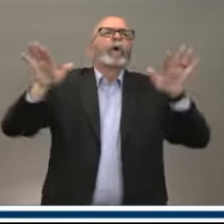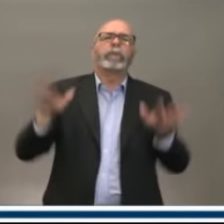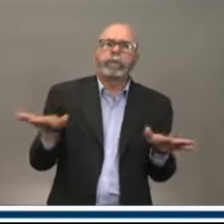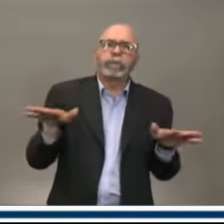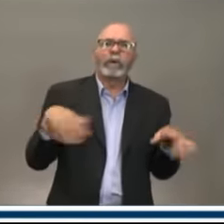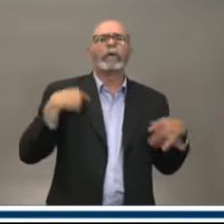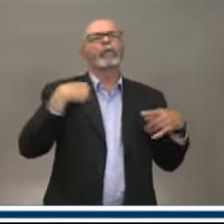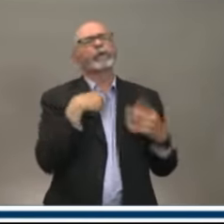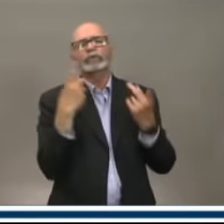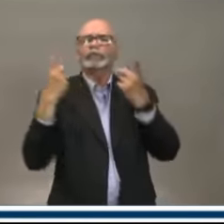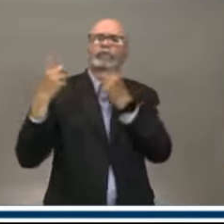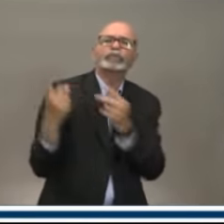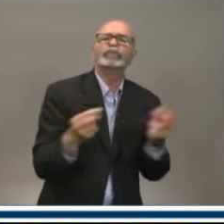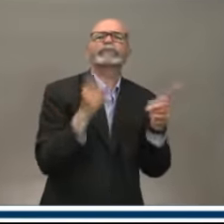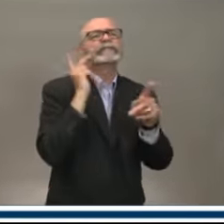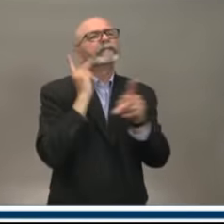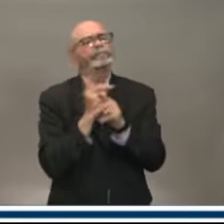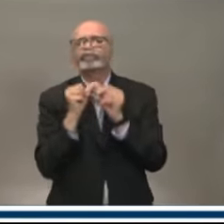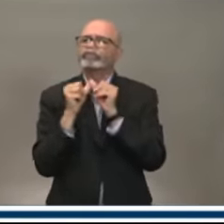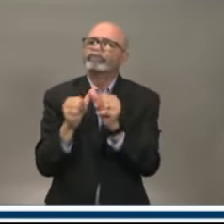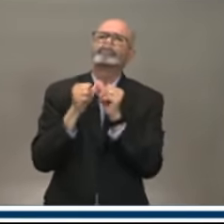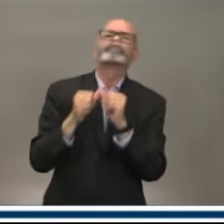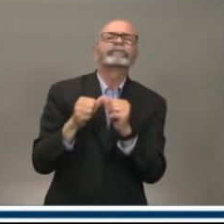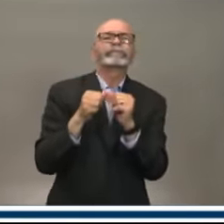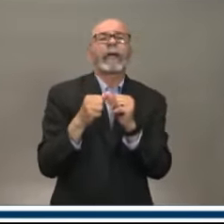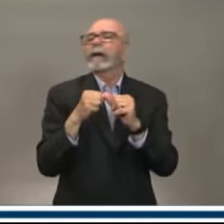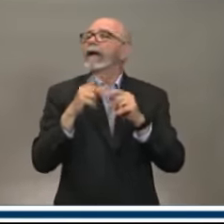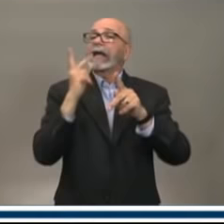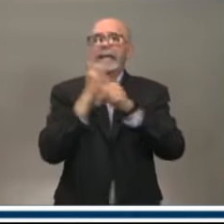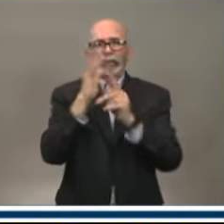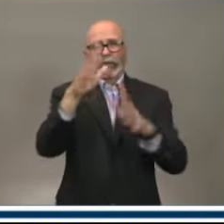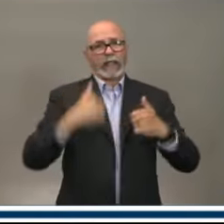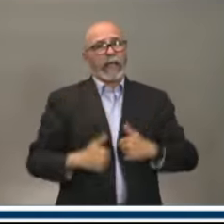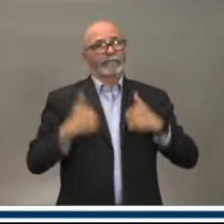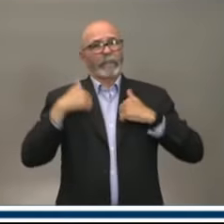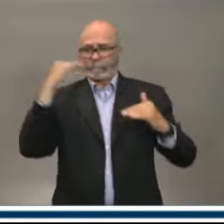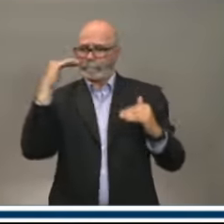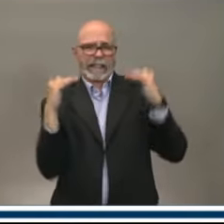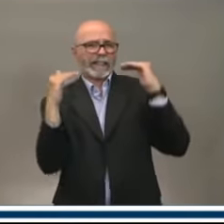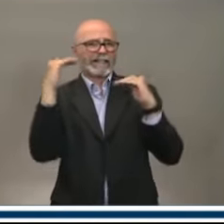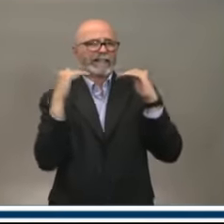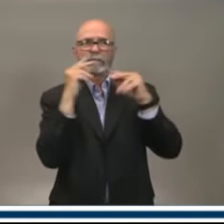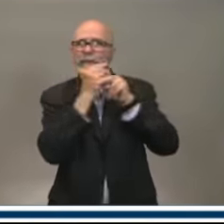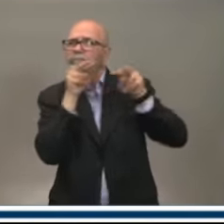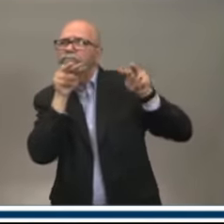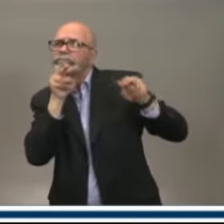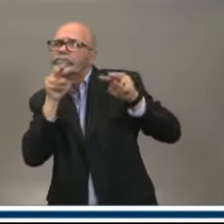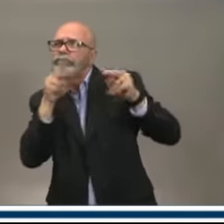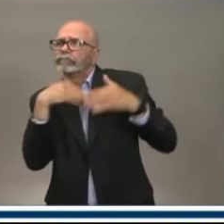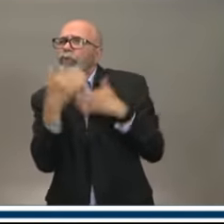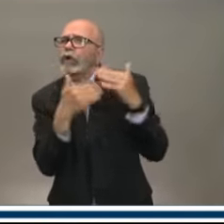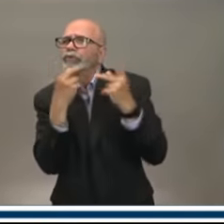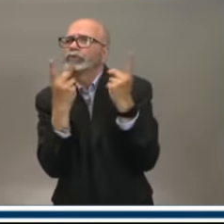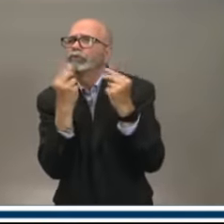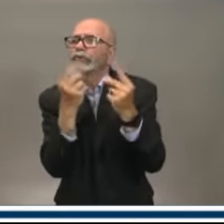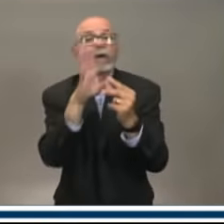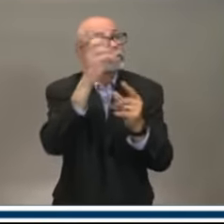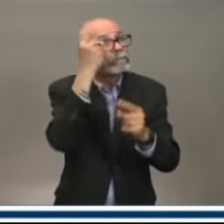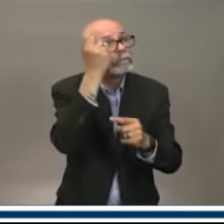in a balanced and monitored way. And again, we have to be prepared that we